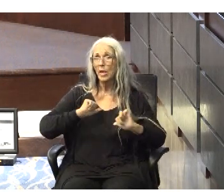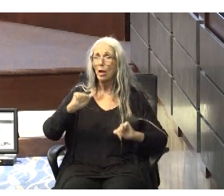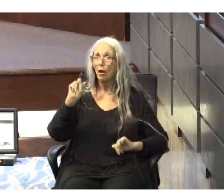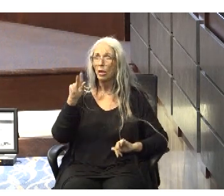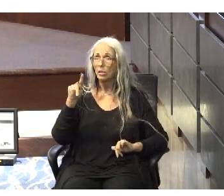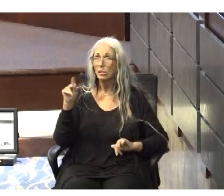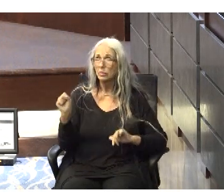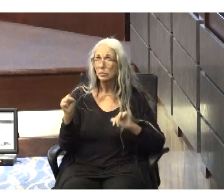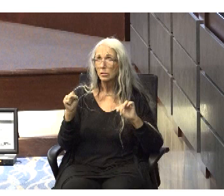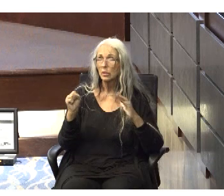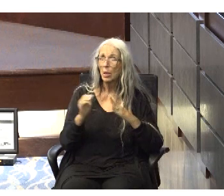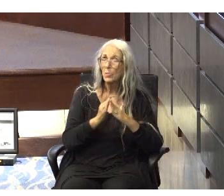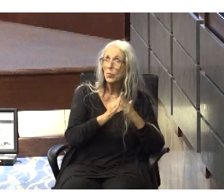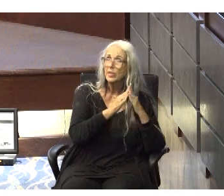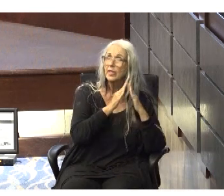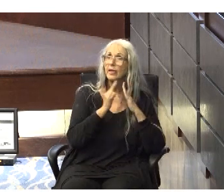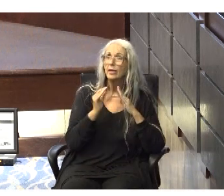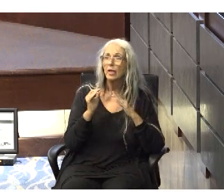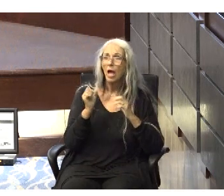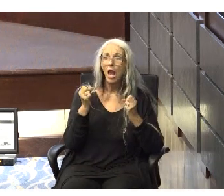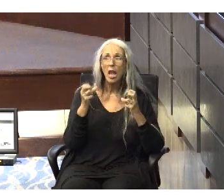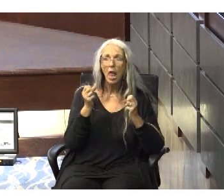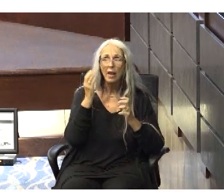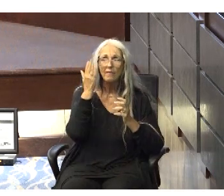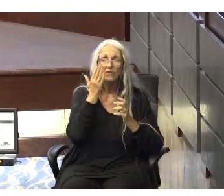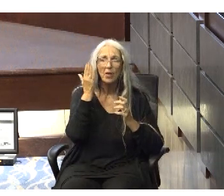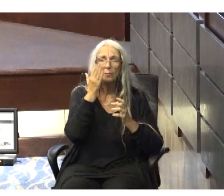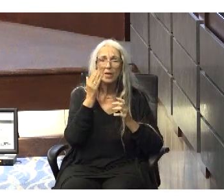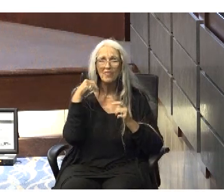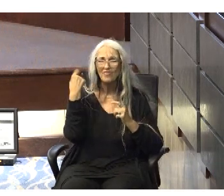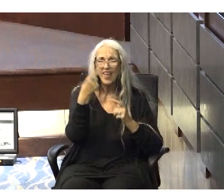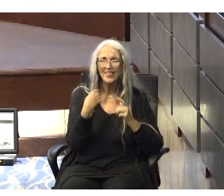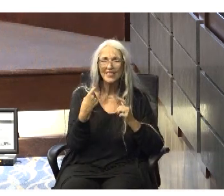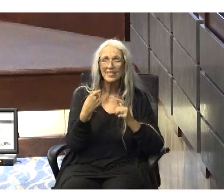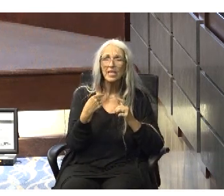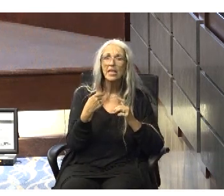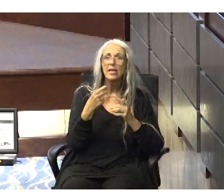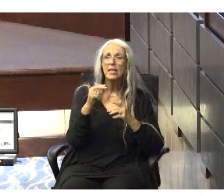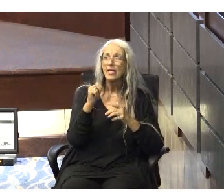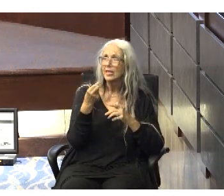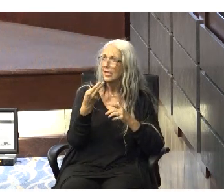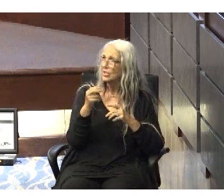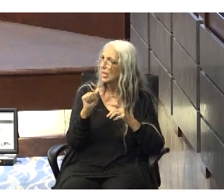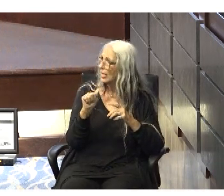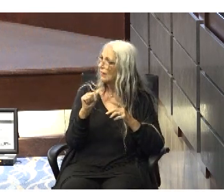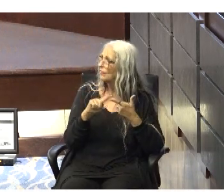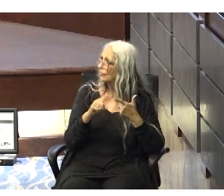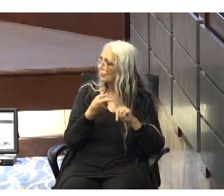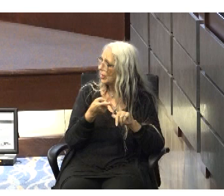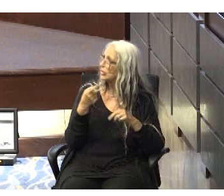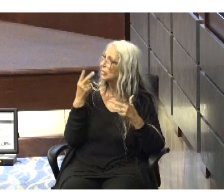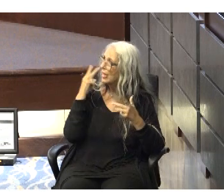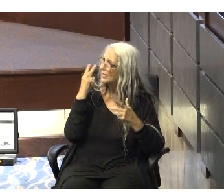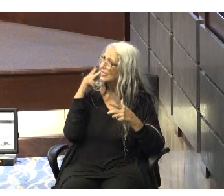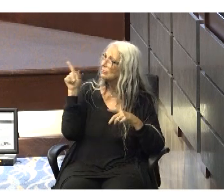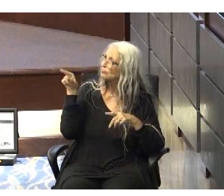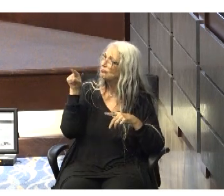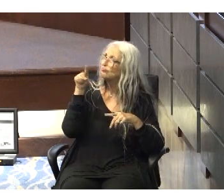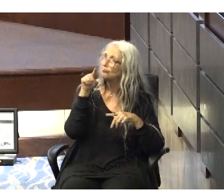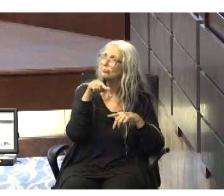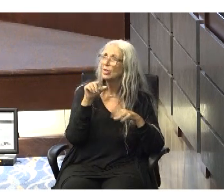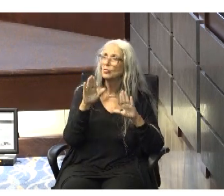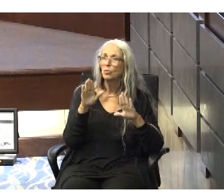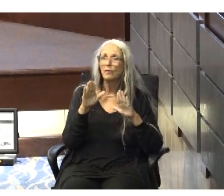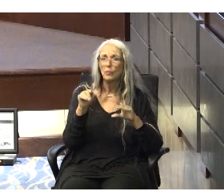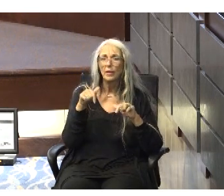and wider arts community. I'm seeing lots of familiar faces out there. Also neighborhood association friends. So it's wonderful to have them in